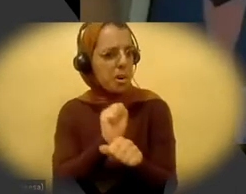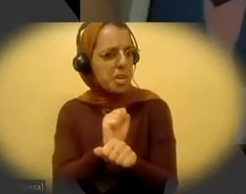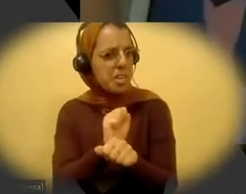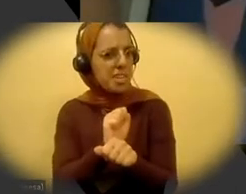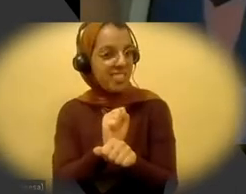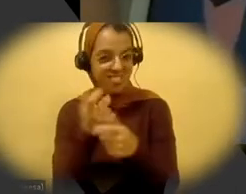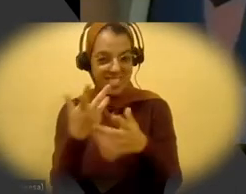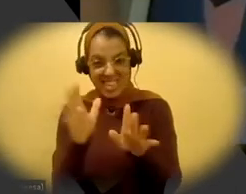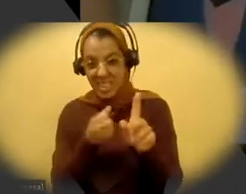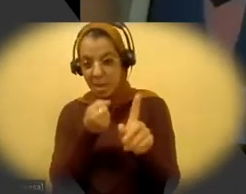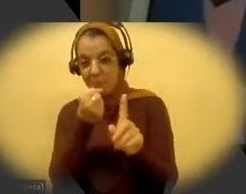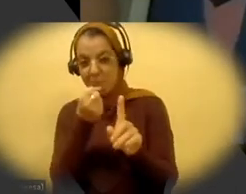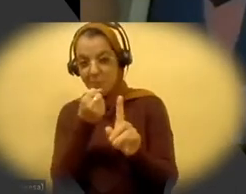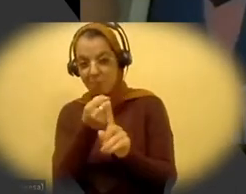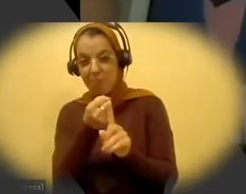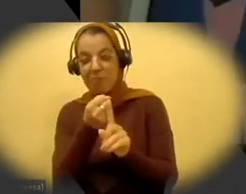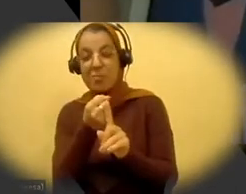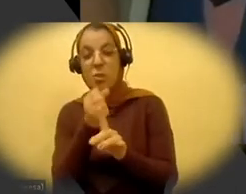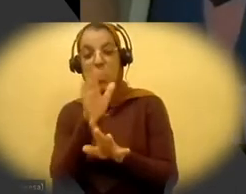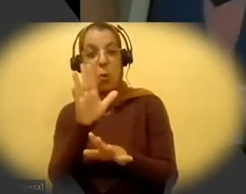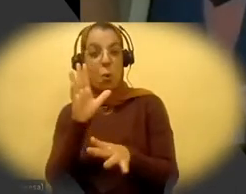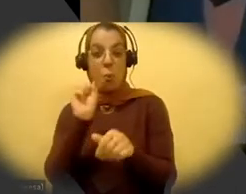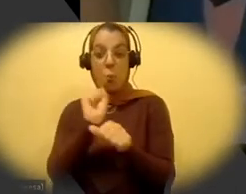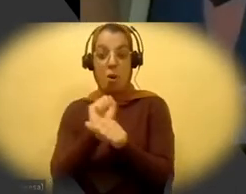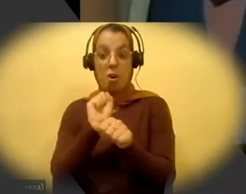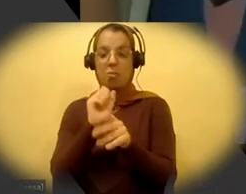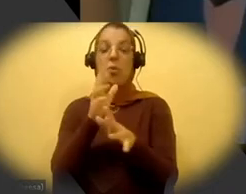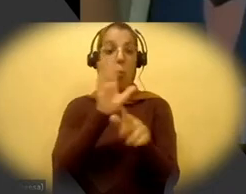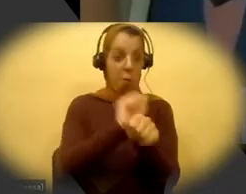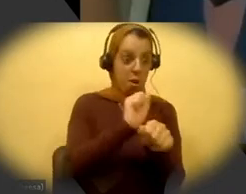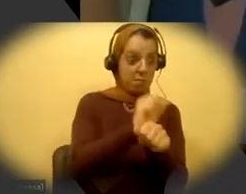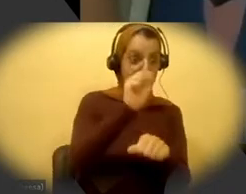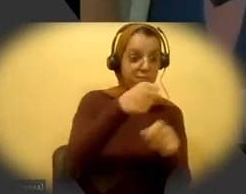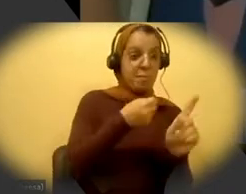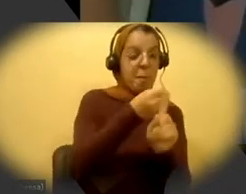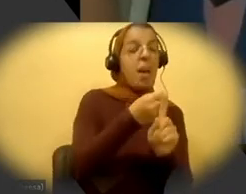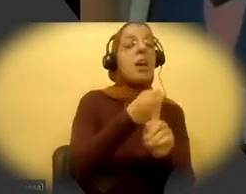on yourself as well, outside of your work too?